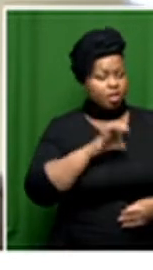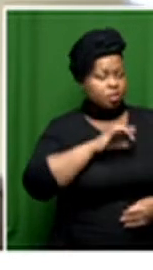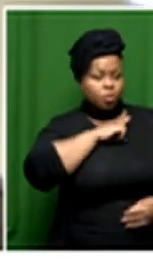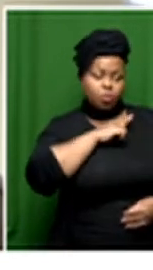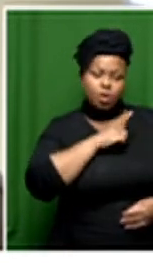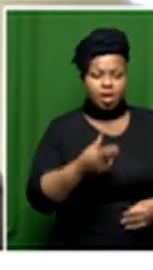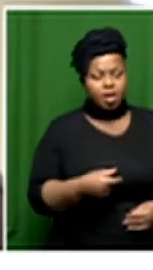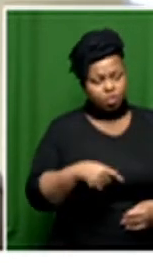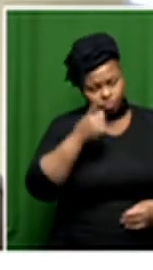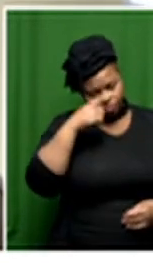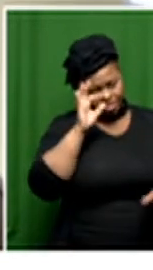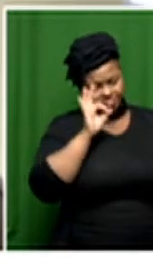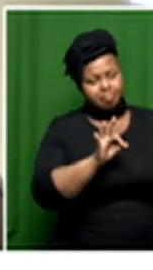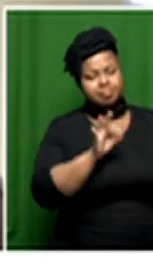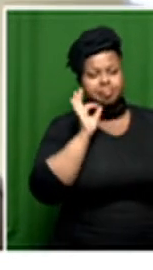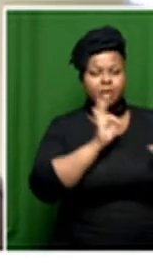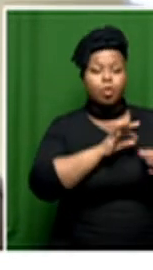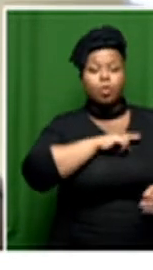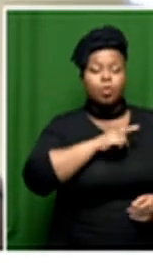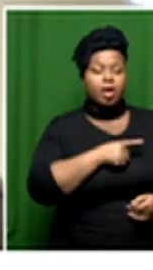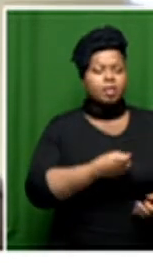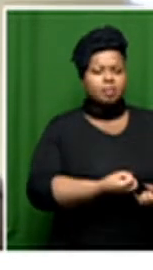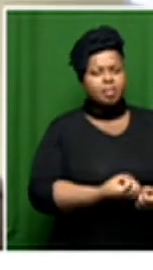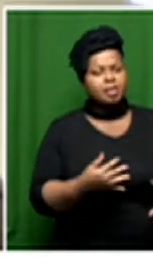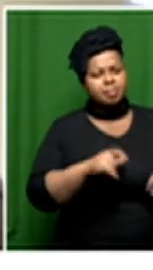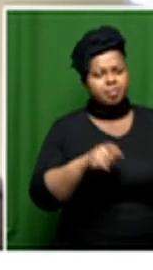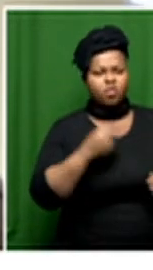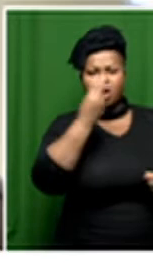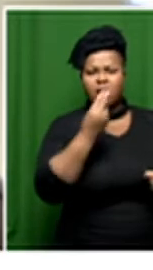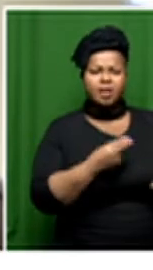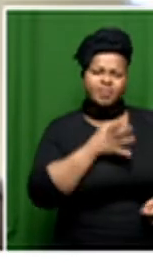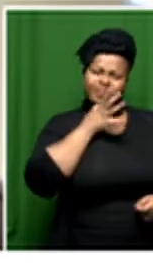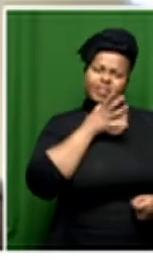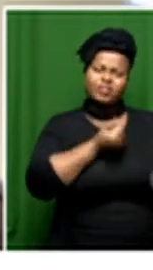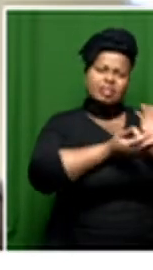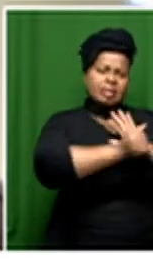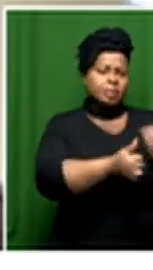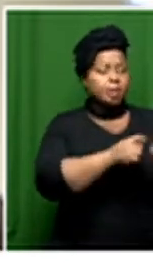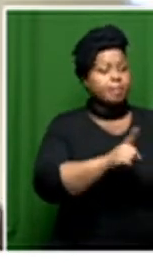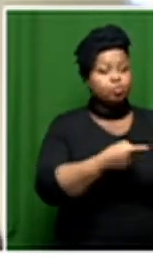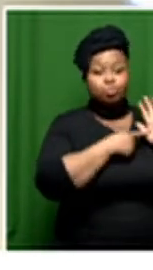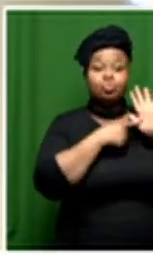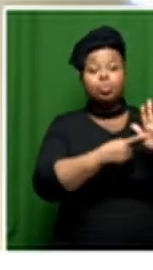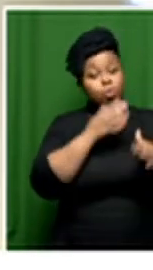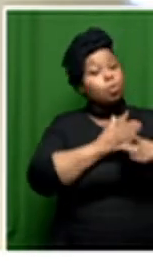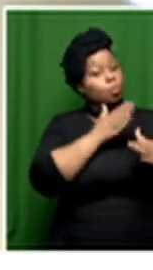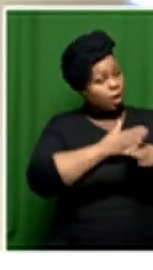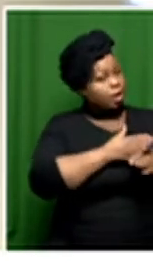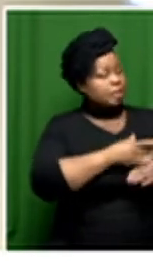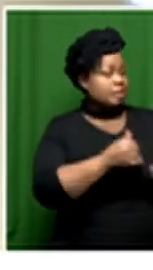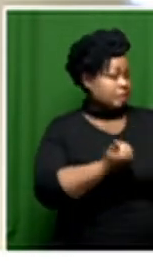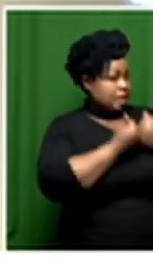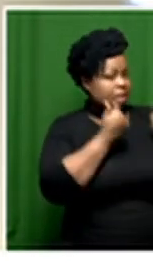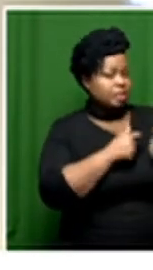you hit the nail on the head. I mean, there's an overabundance of art and talent, but getting the work out there becomes a major challenge